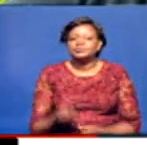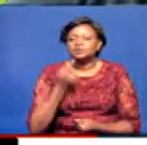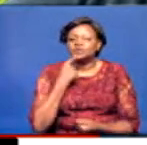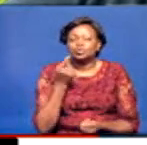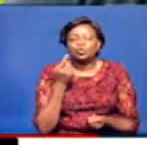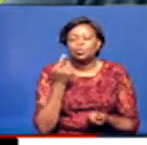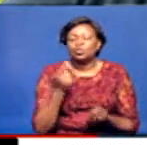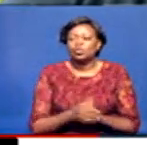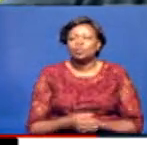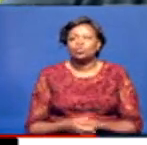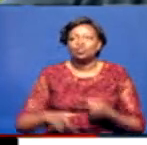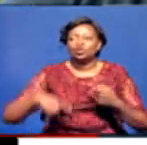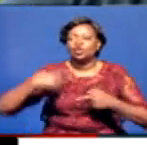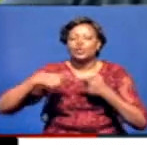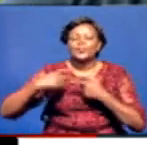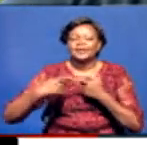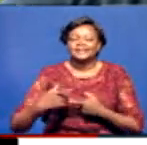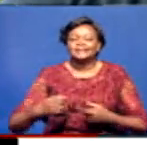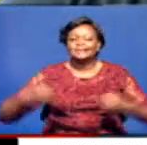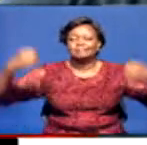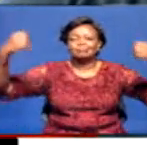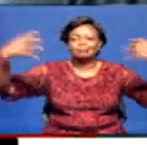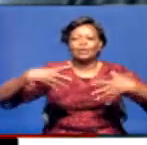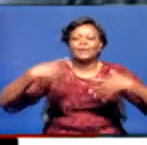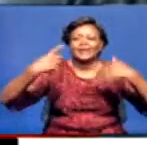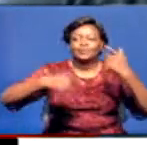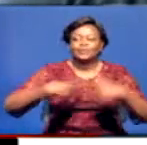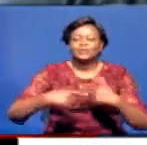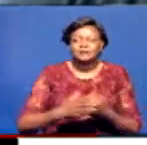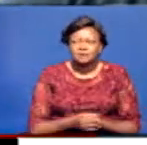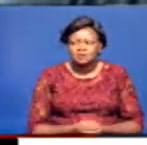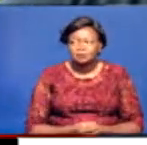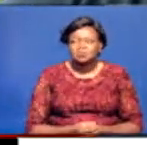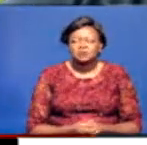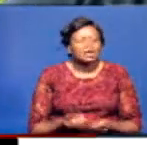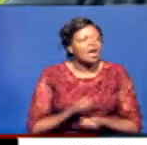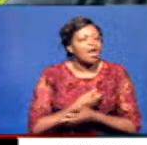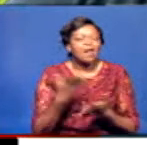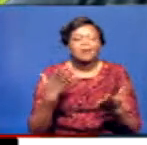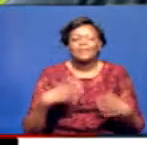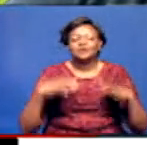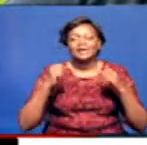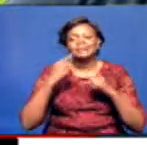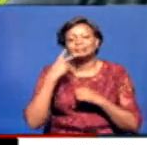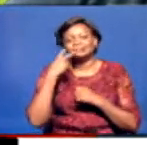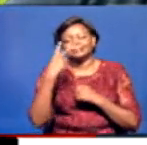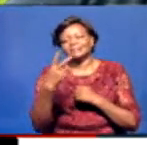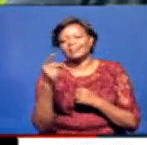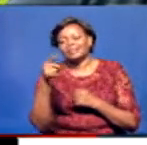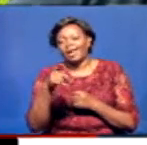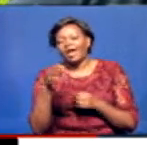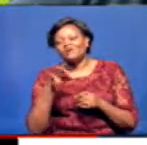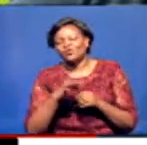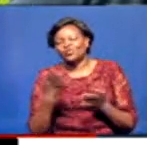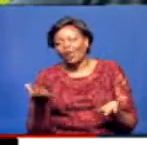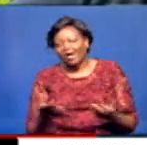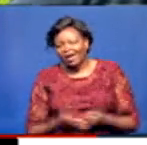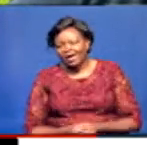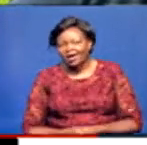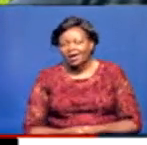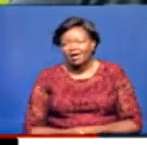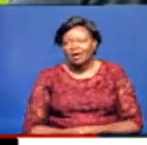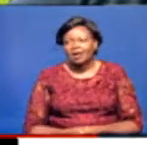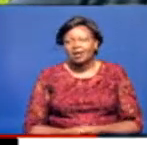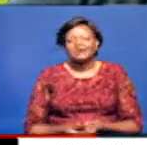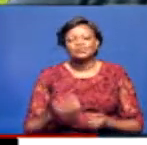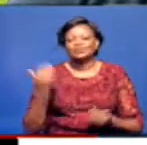these processes, it's a transparent process. Anybody will be able to check where they are voting. And let's stop this